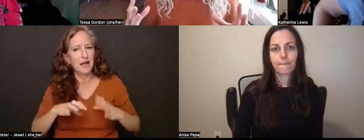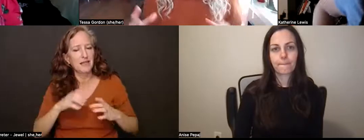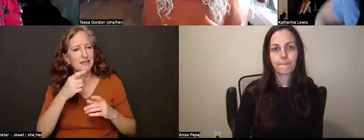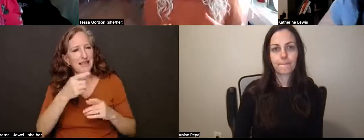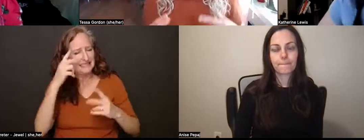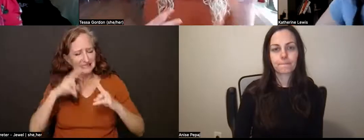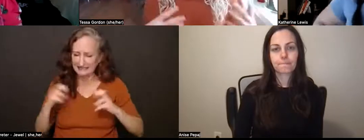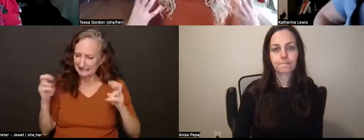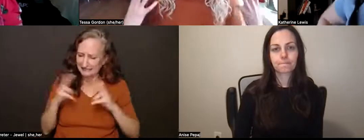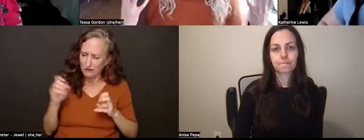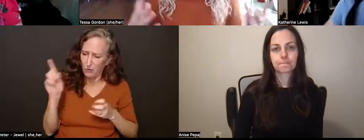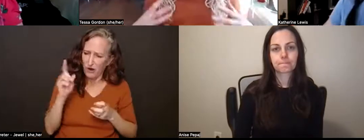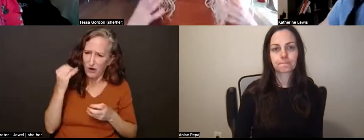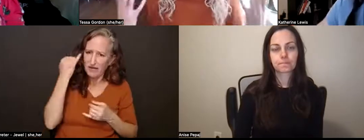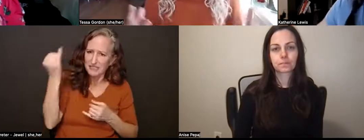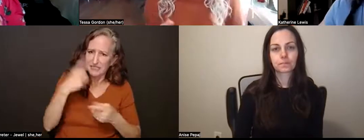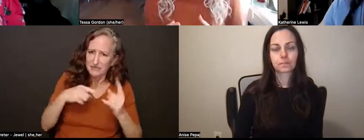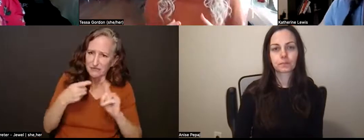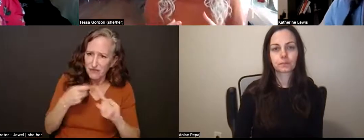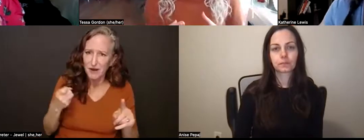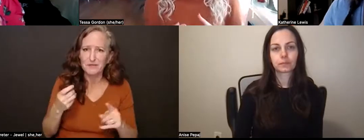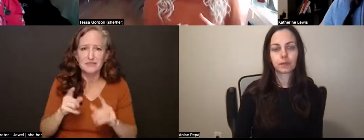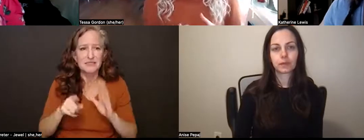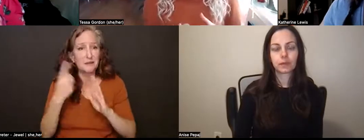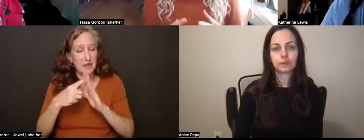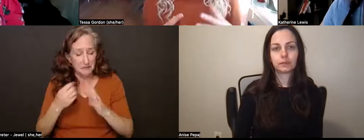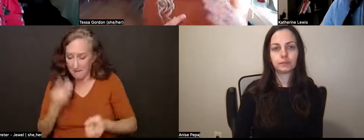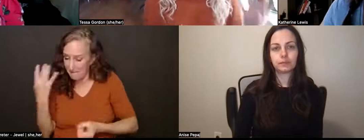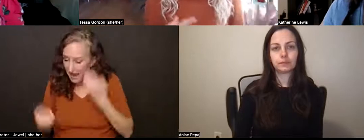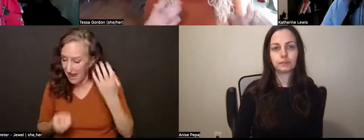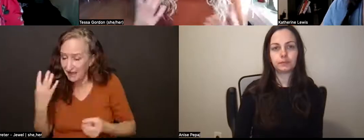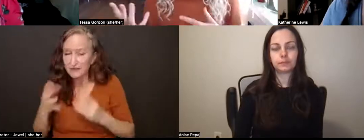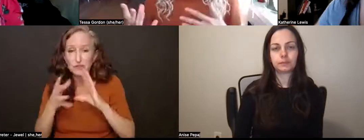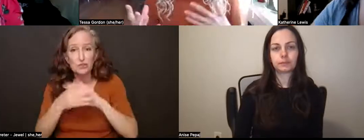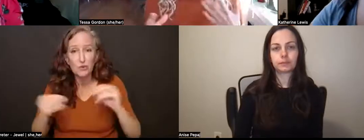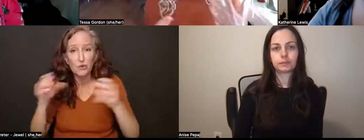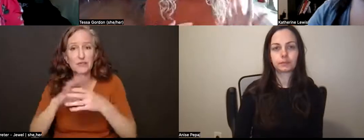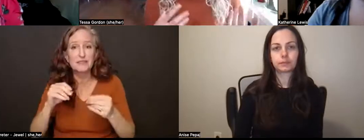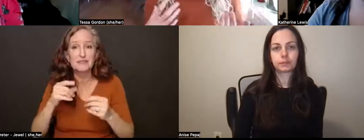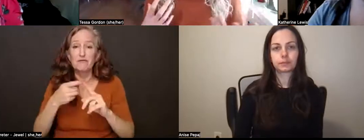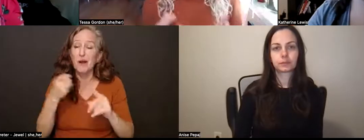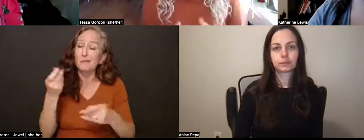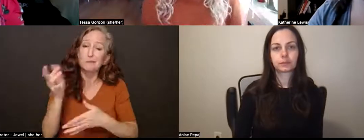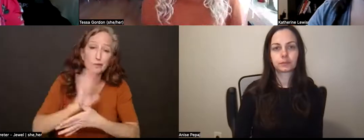to kind of unpack the stories they hear and are aware of, whether it be from movies or shows or